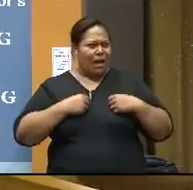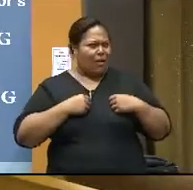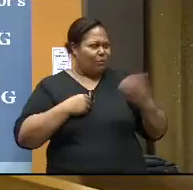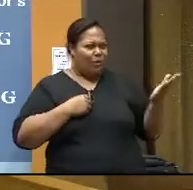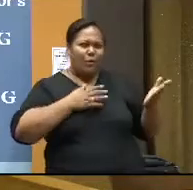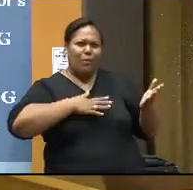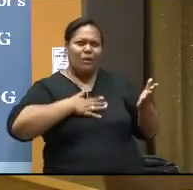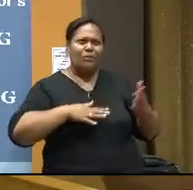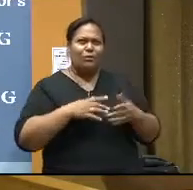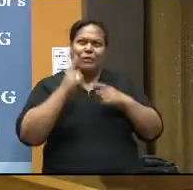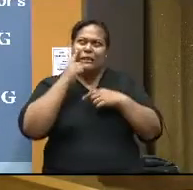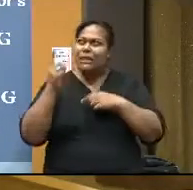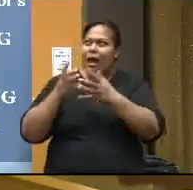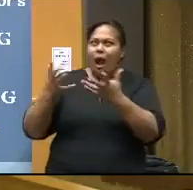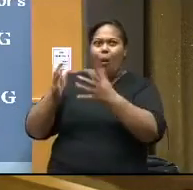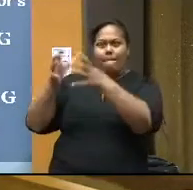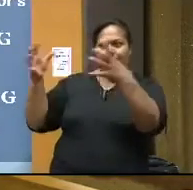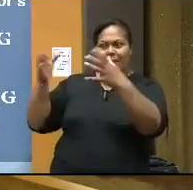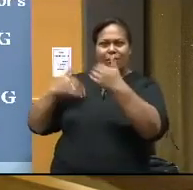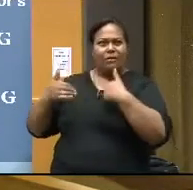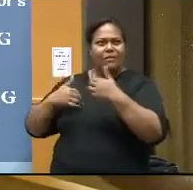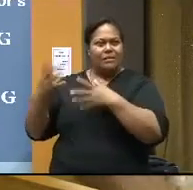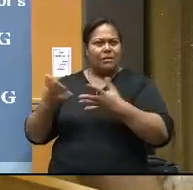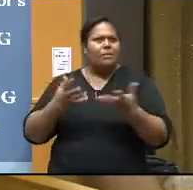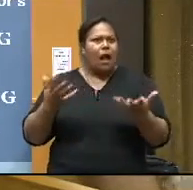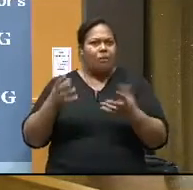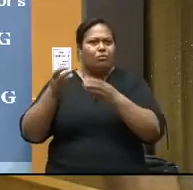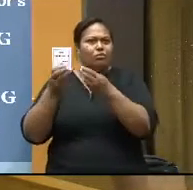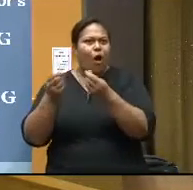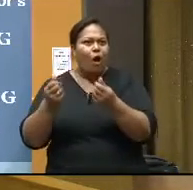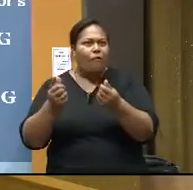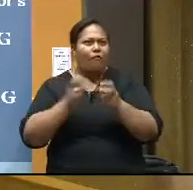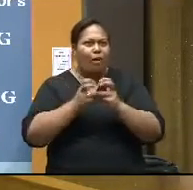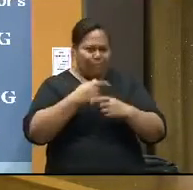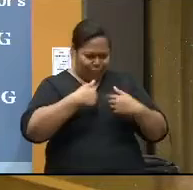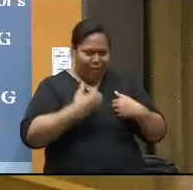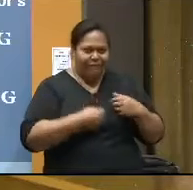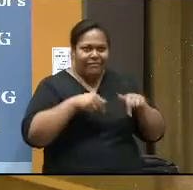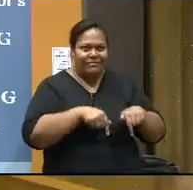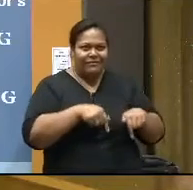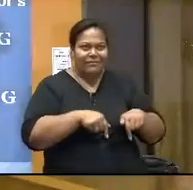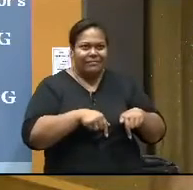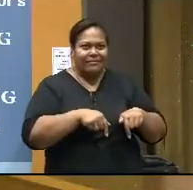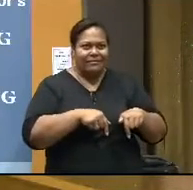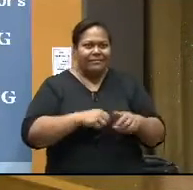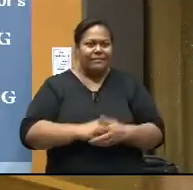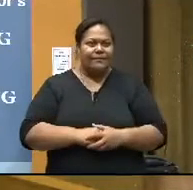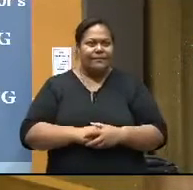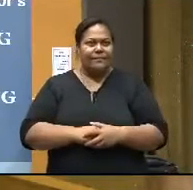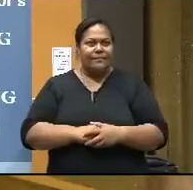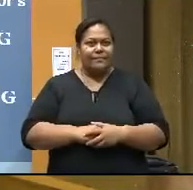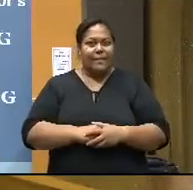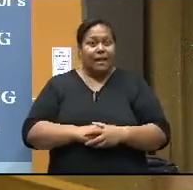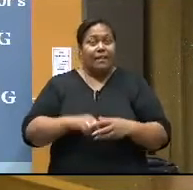how big universities were dealing with something that we were starting. The following